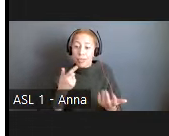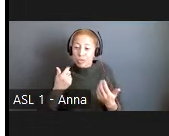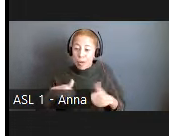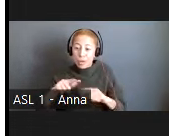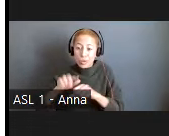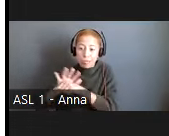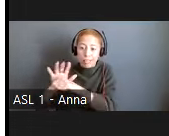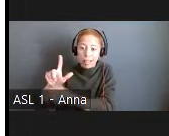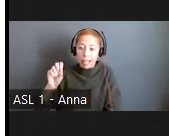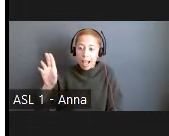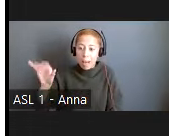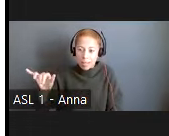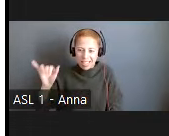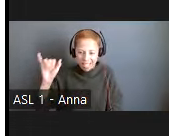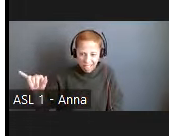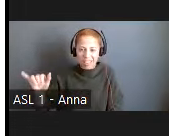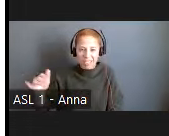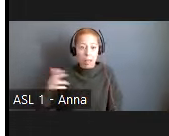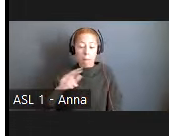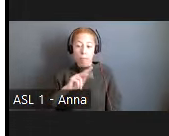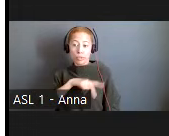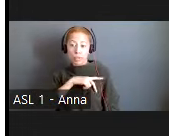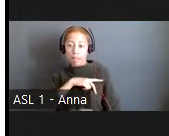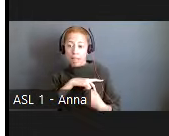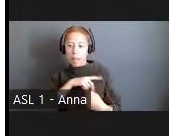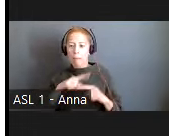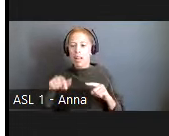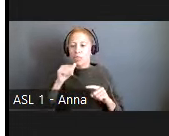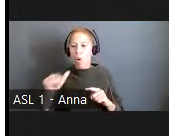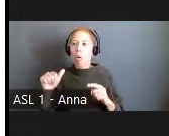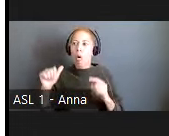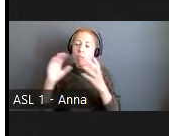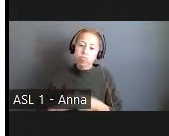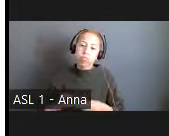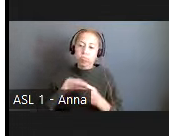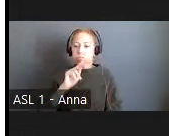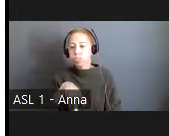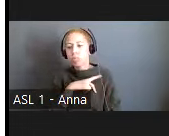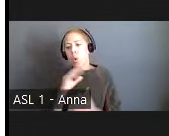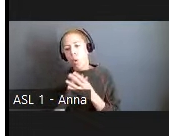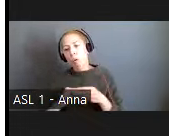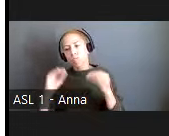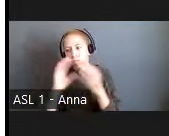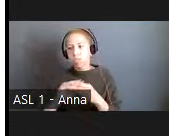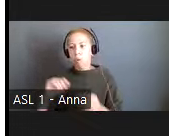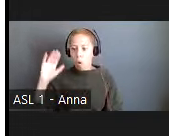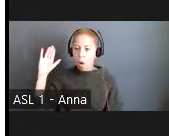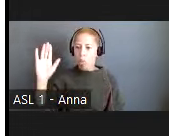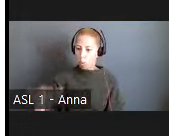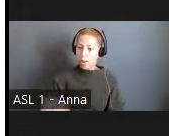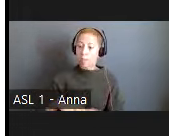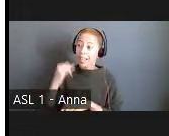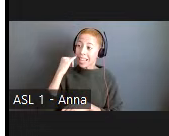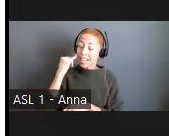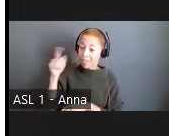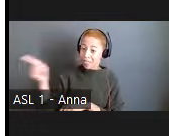the solution. Make it personal, but don't get lost in the story. And if your person that you're trying to talk to starts talking